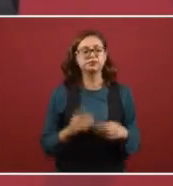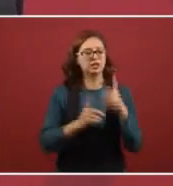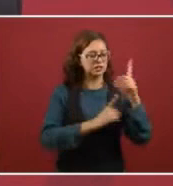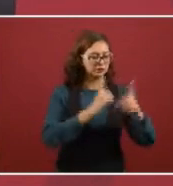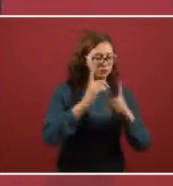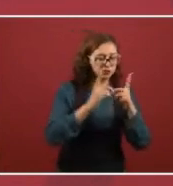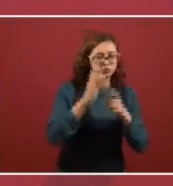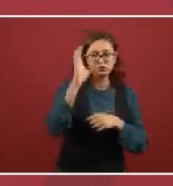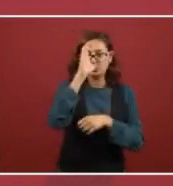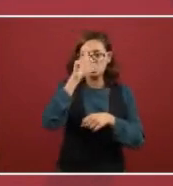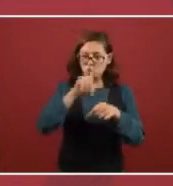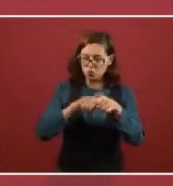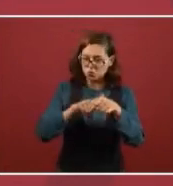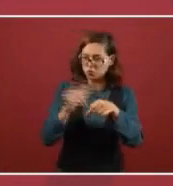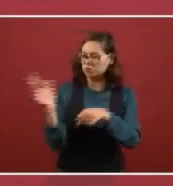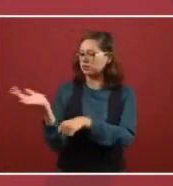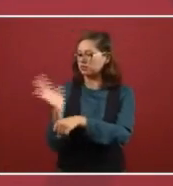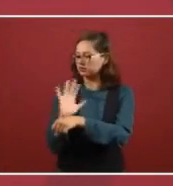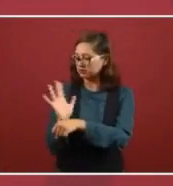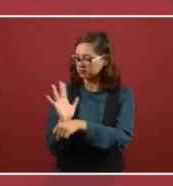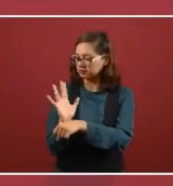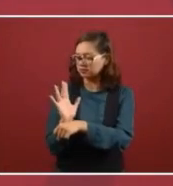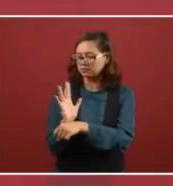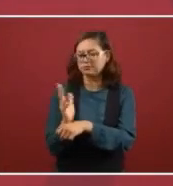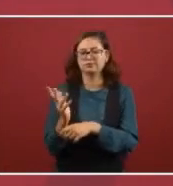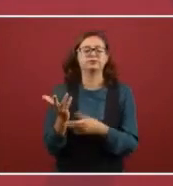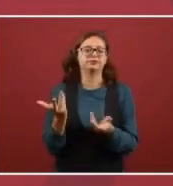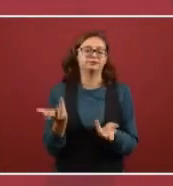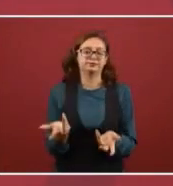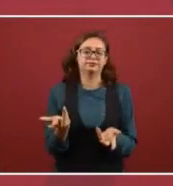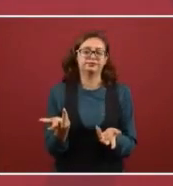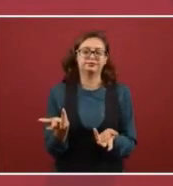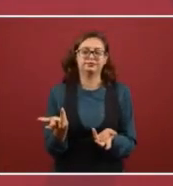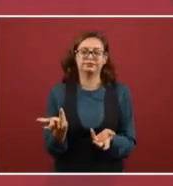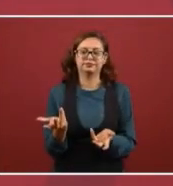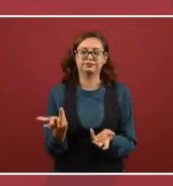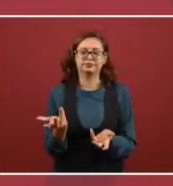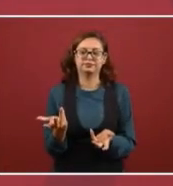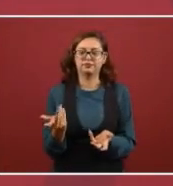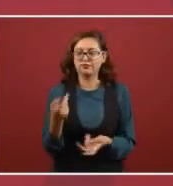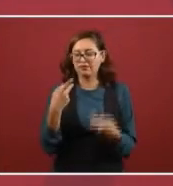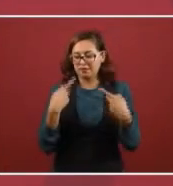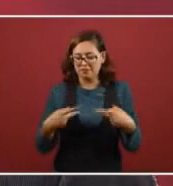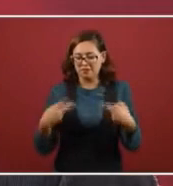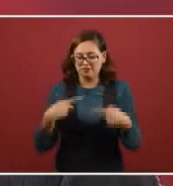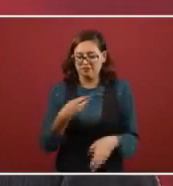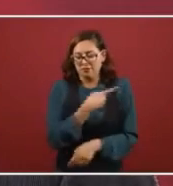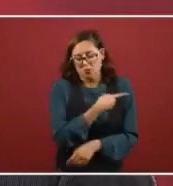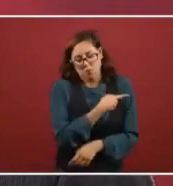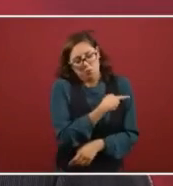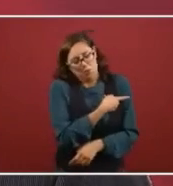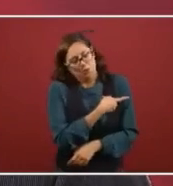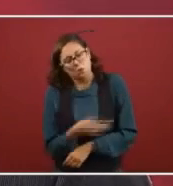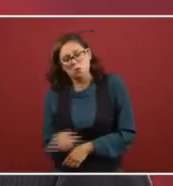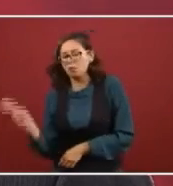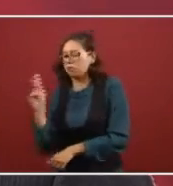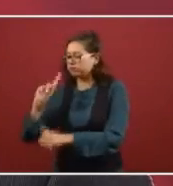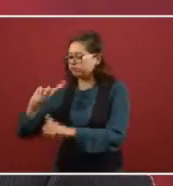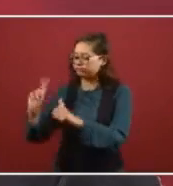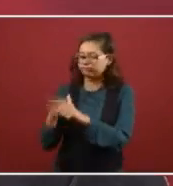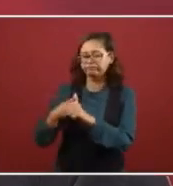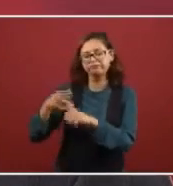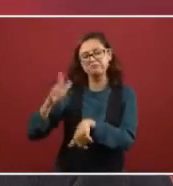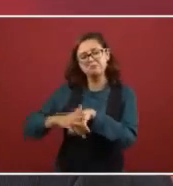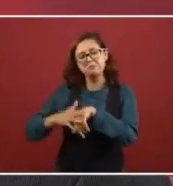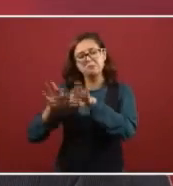nor ni al culture, cine, nor theater, y mucho menos not anything a like los that. pobres. For the poor, Esos